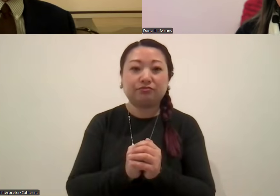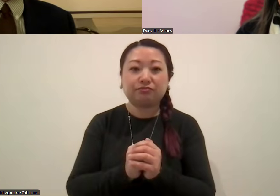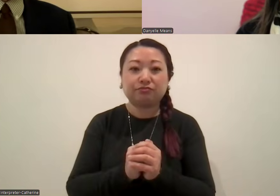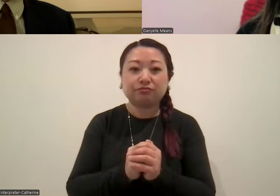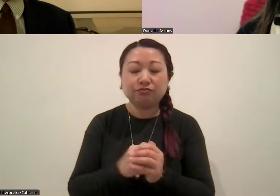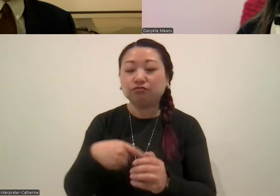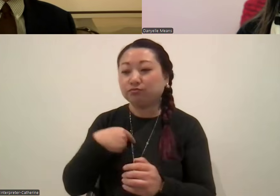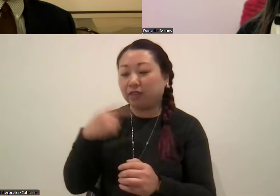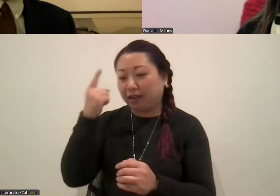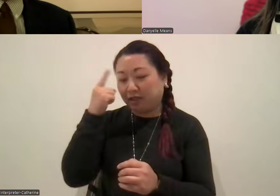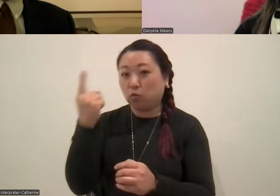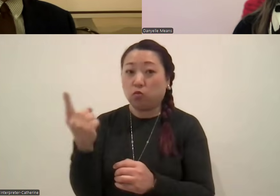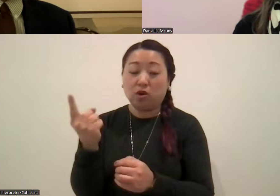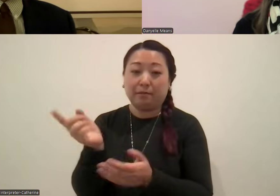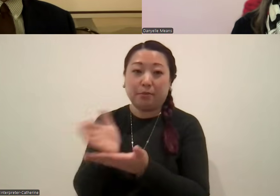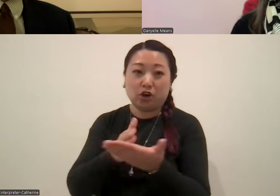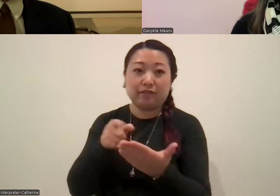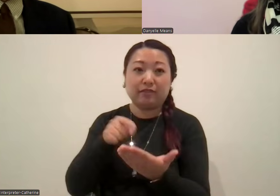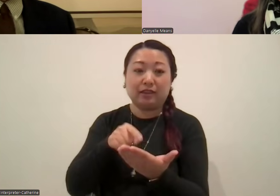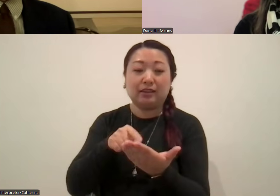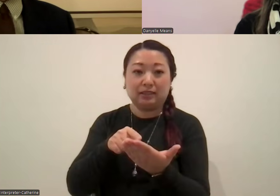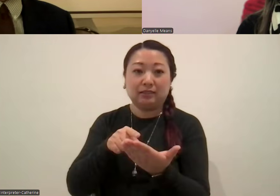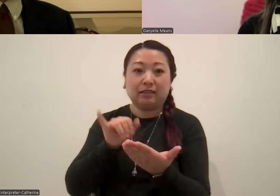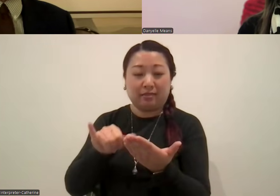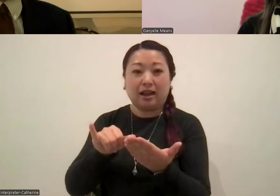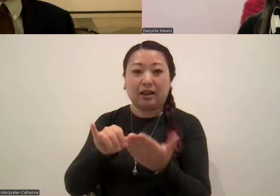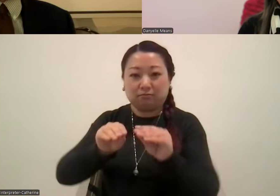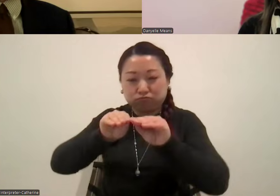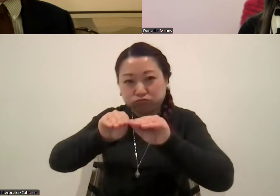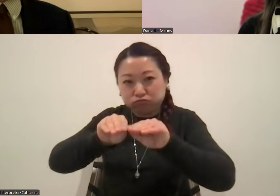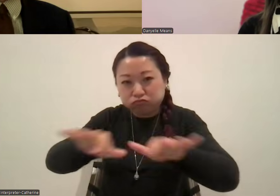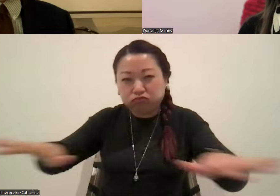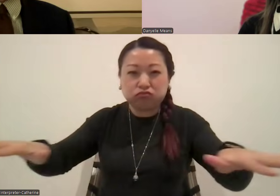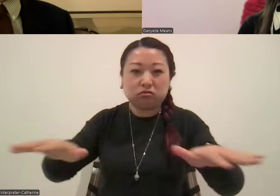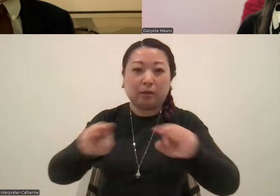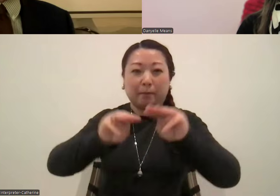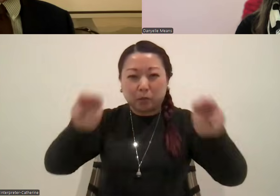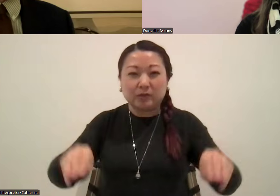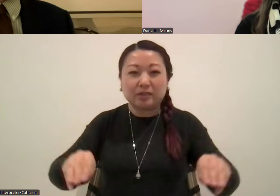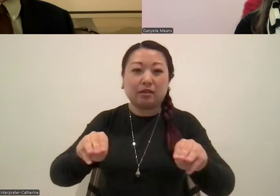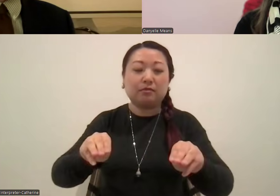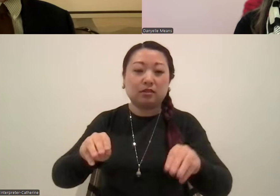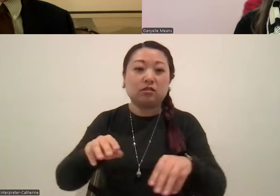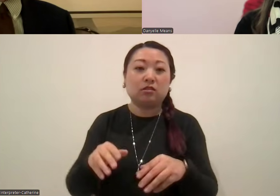of this that has sort of permeated museums